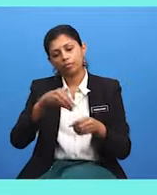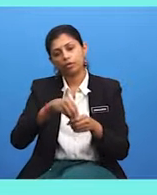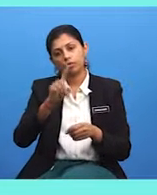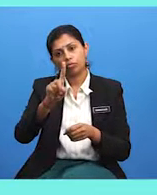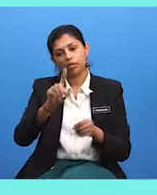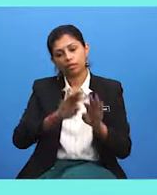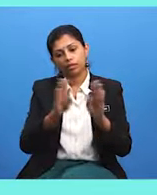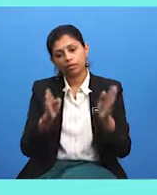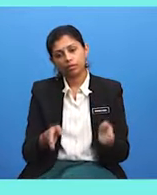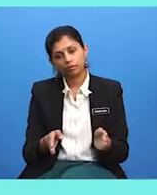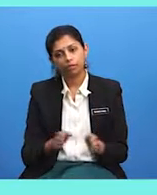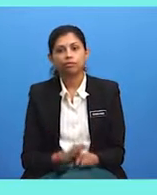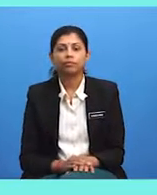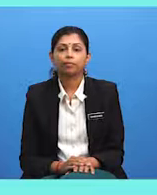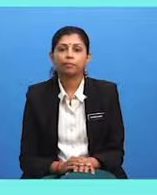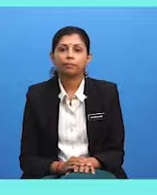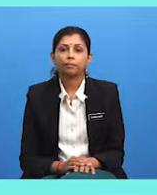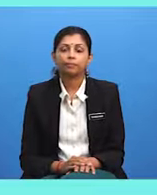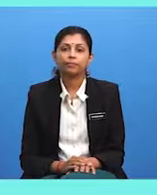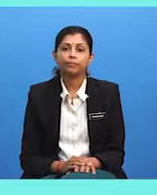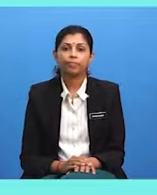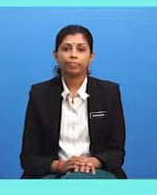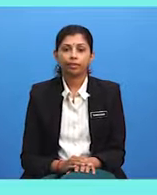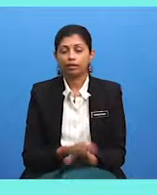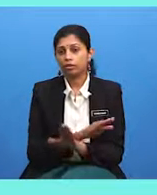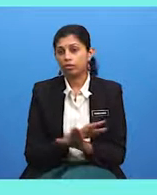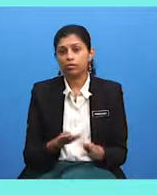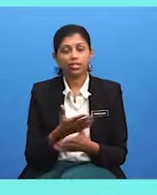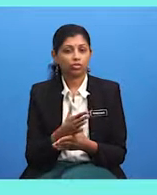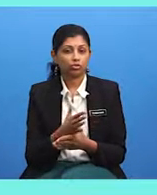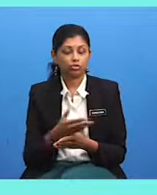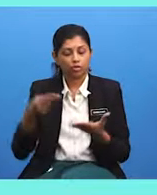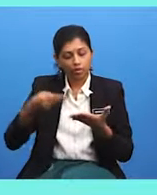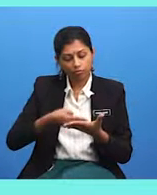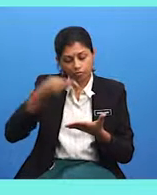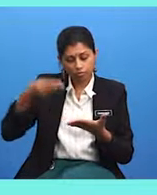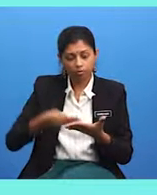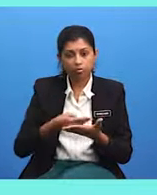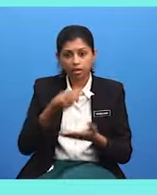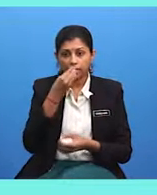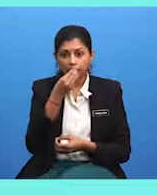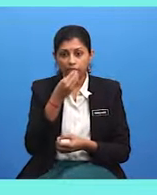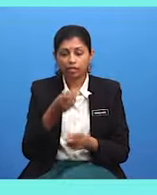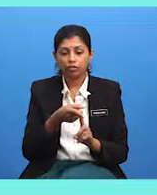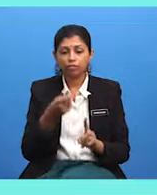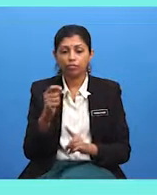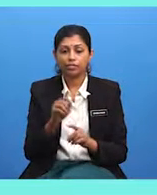table. These patrons are advised not to share utensils or eat from the same